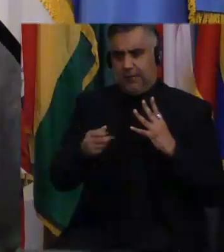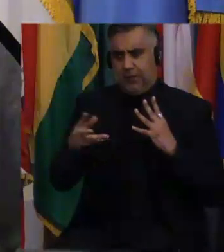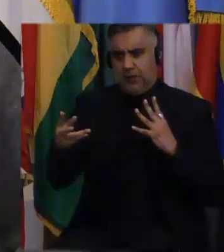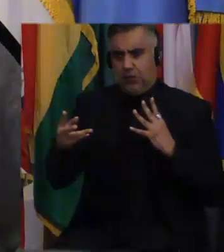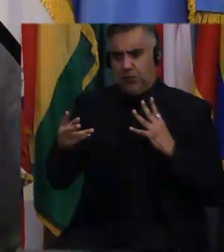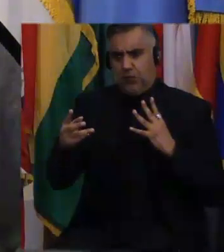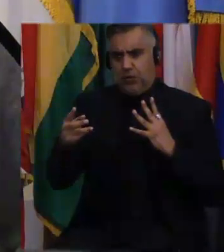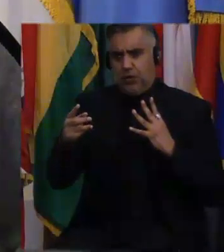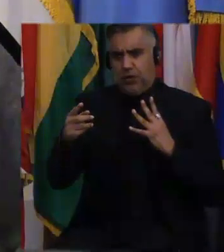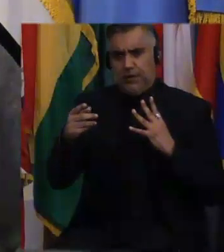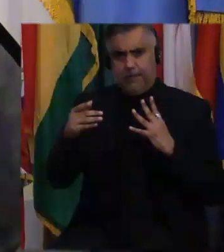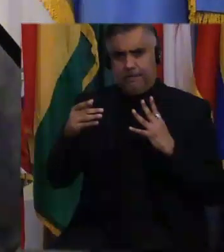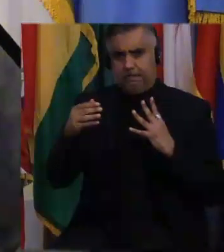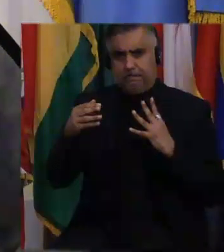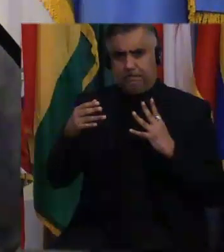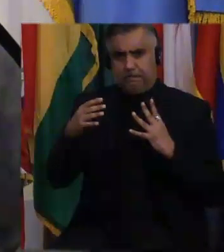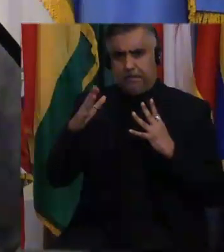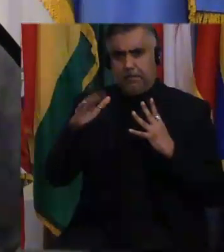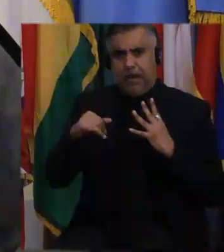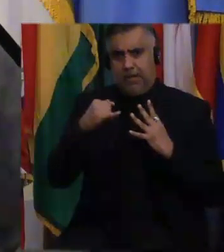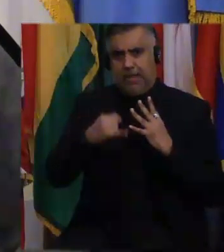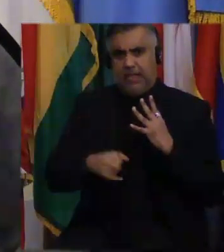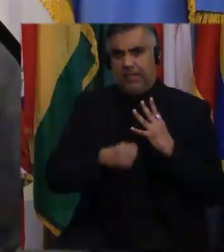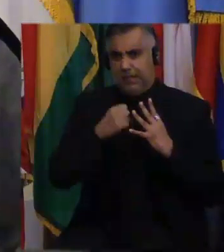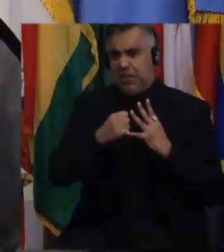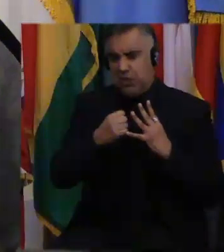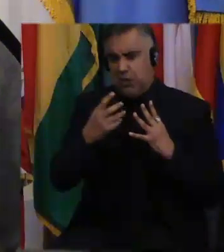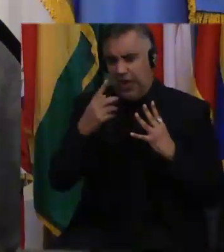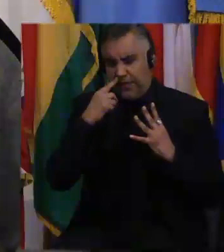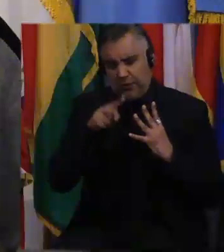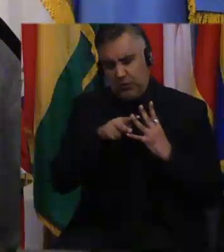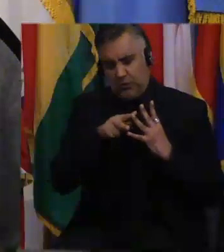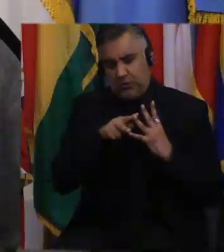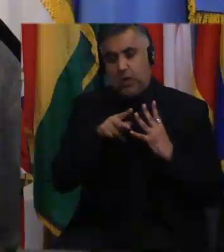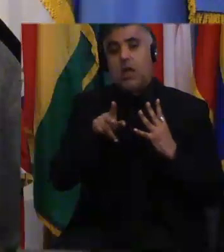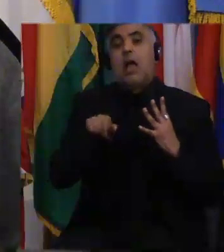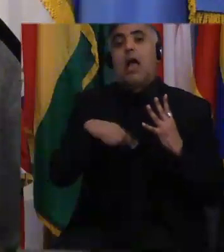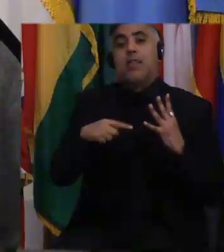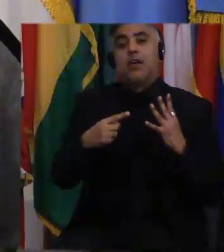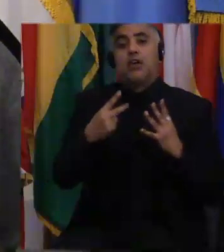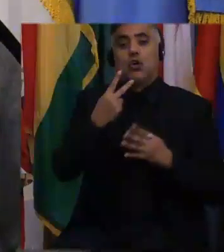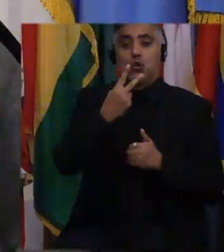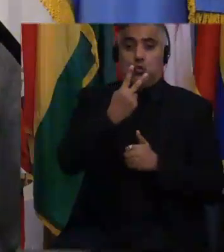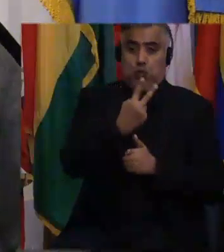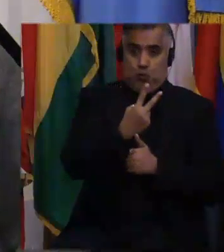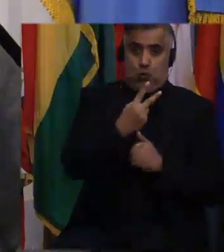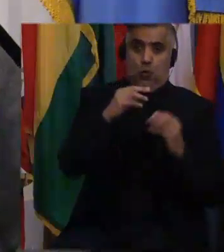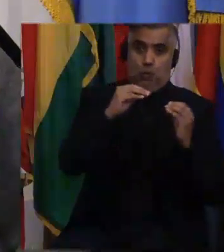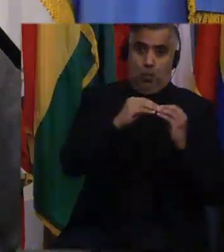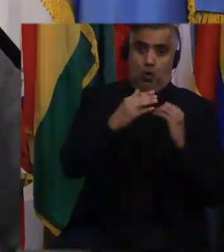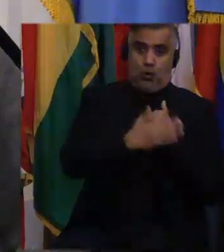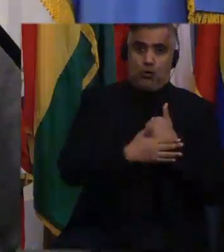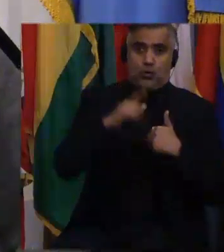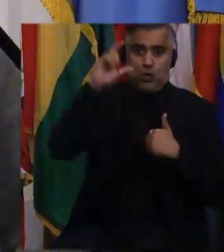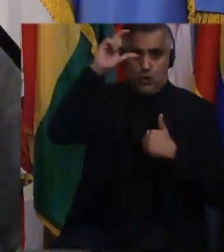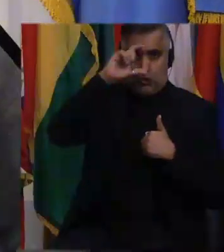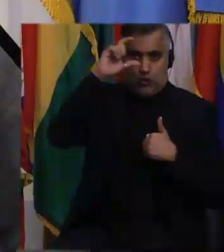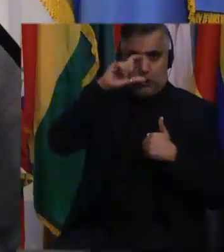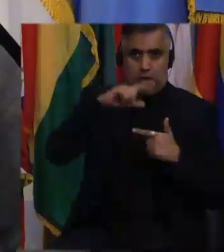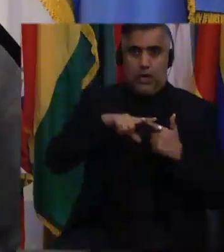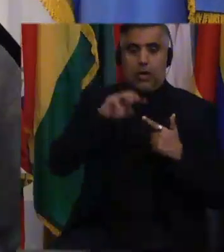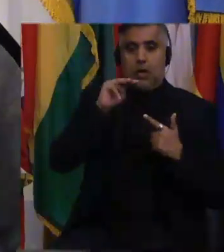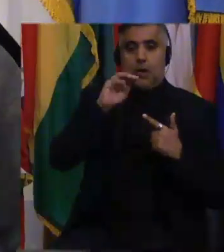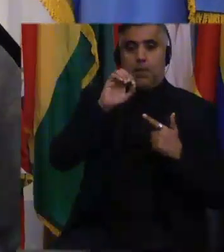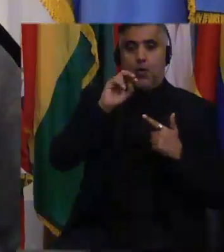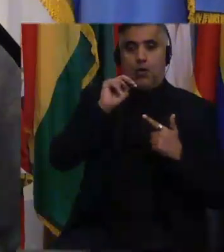of by the end of the year, I should say, and then two other countries, Turkey and